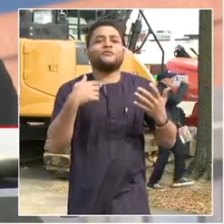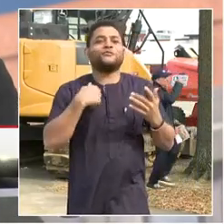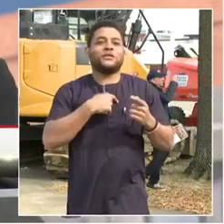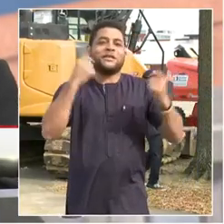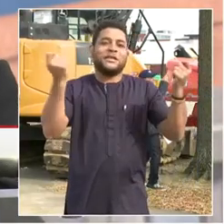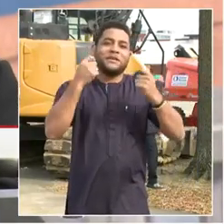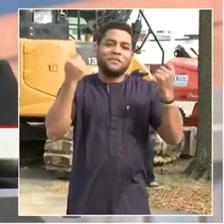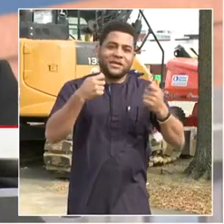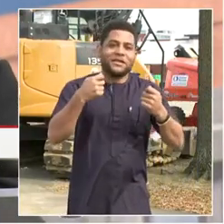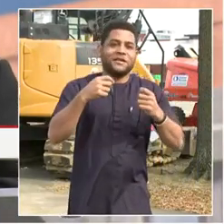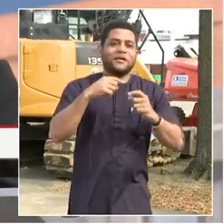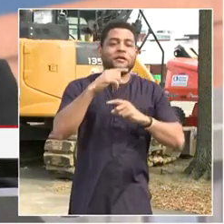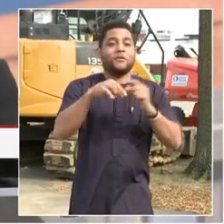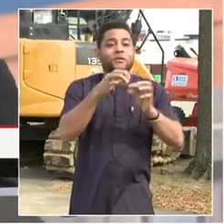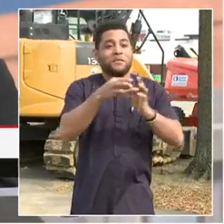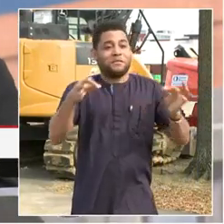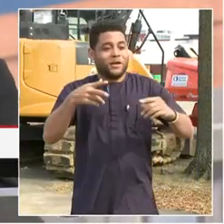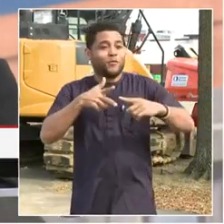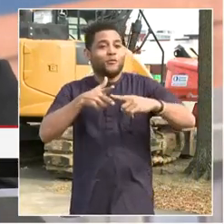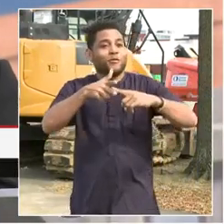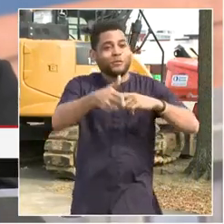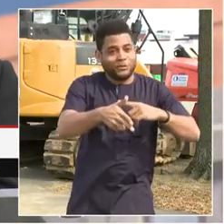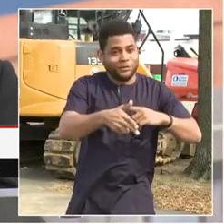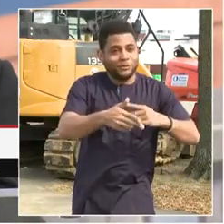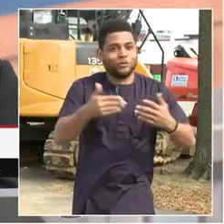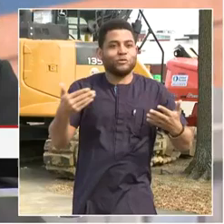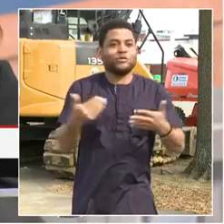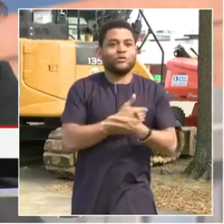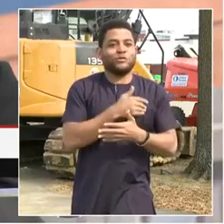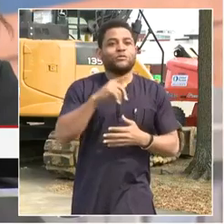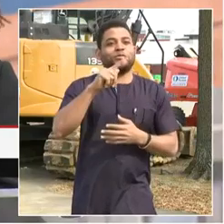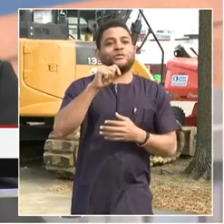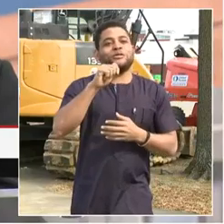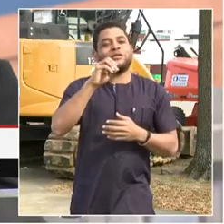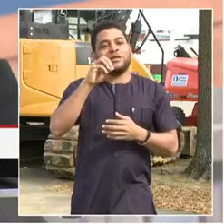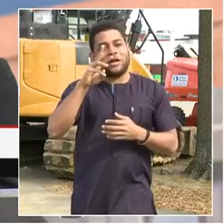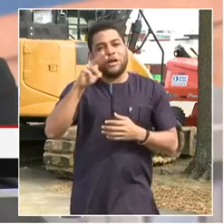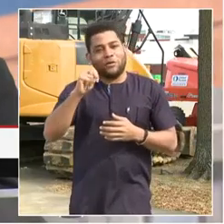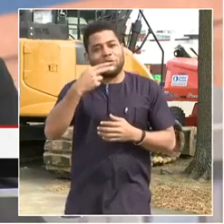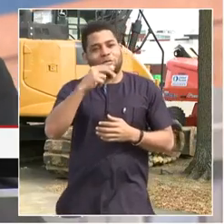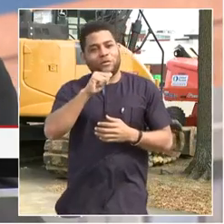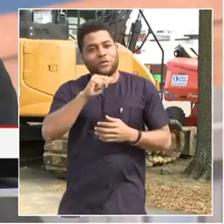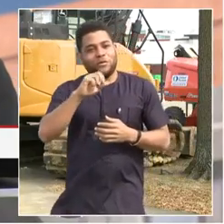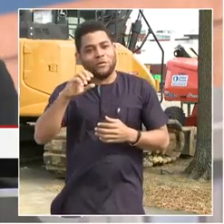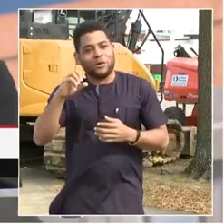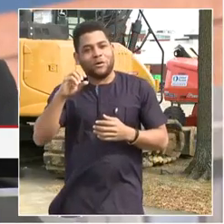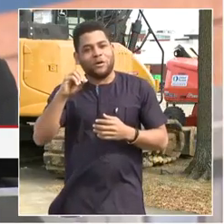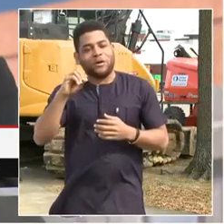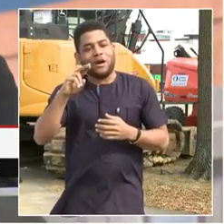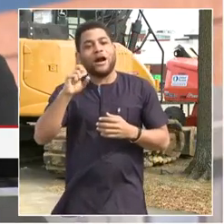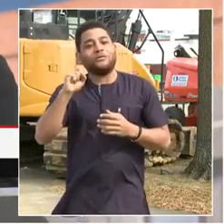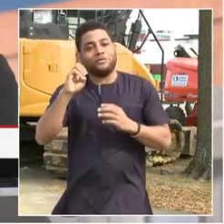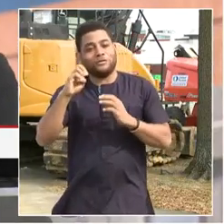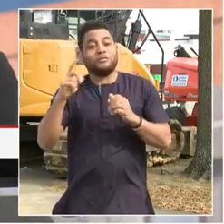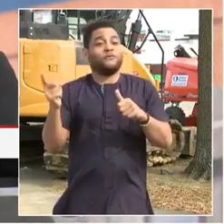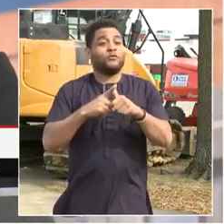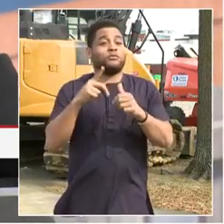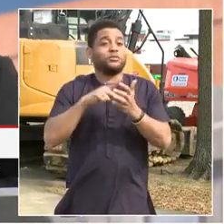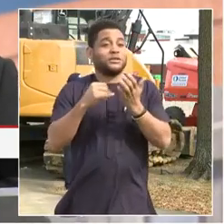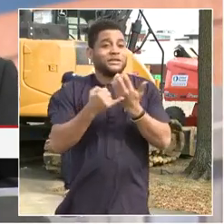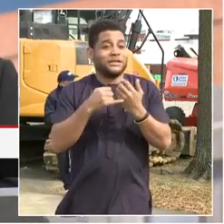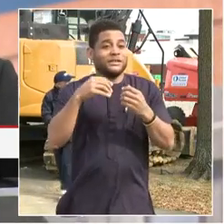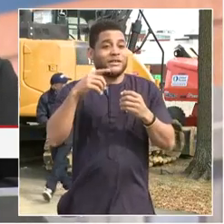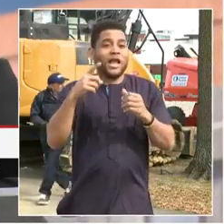new District Towns Townhome project, our first home ownership project here at St. Elizabeth's. Yet